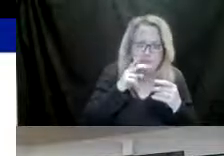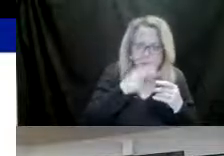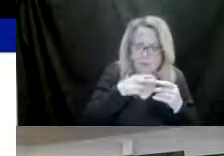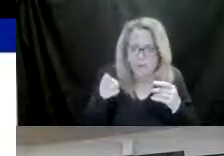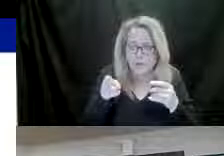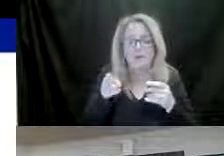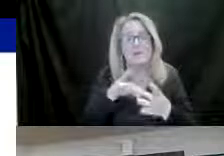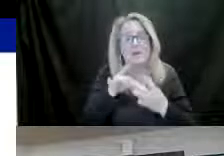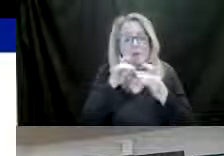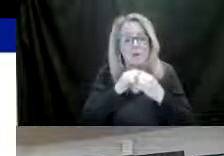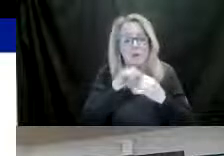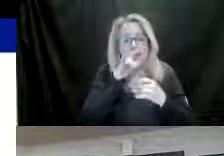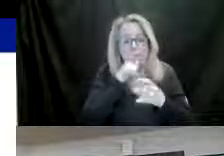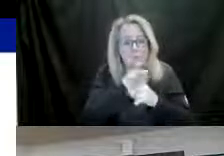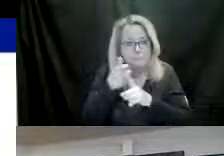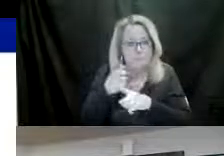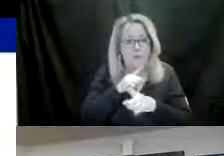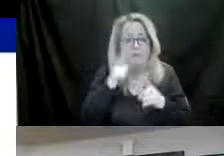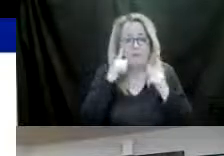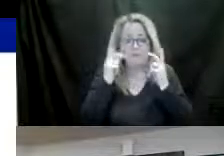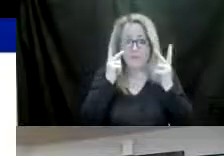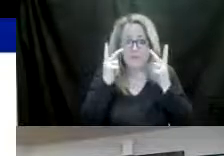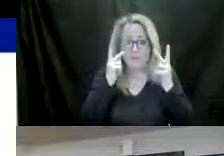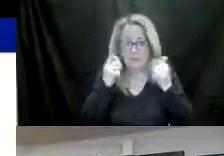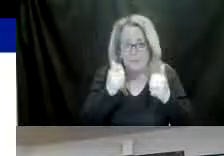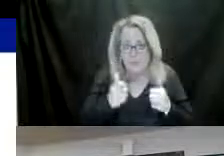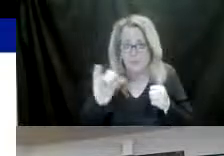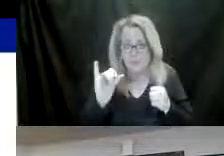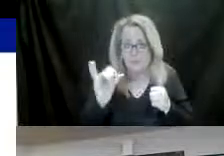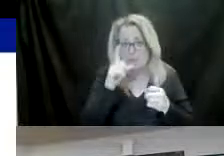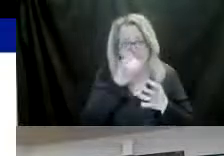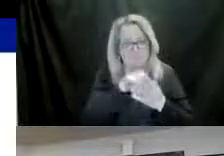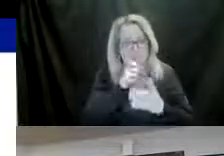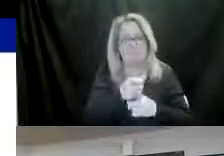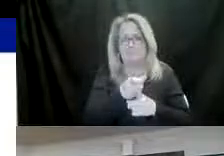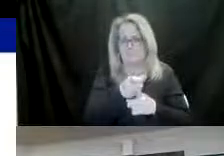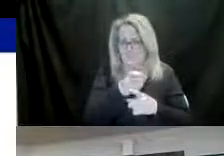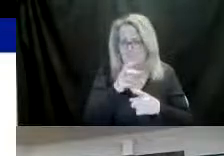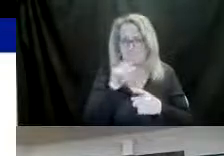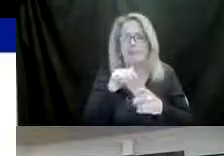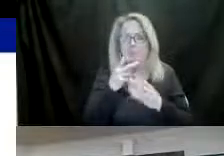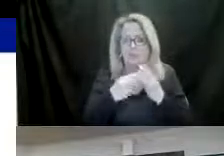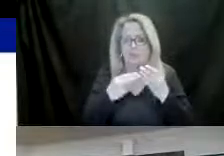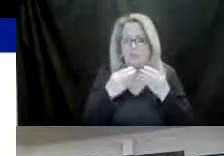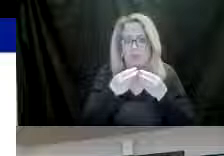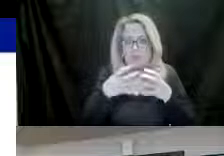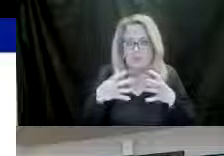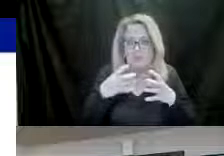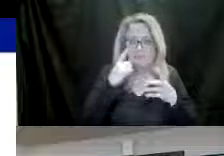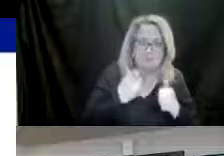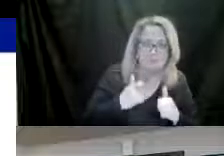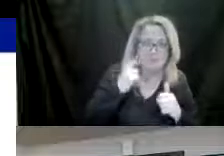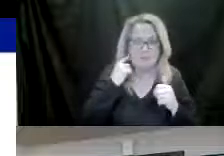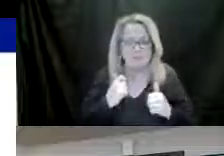because that is an area that is impacted by both of those types of losses. And then